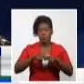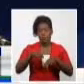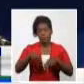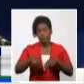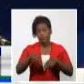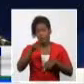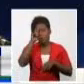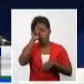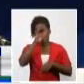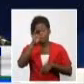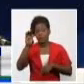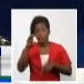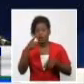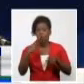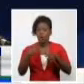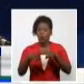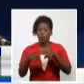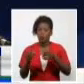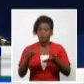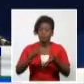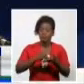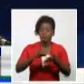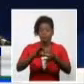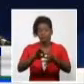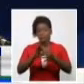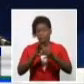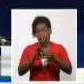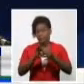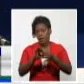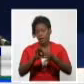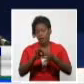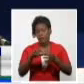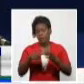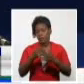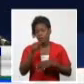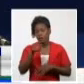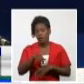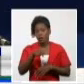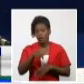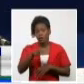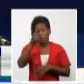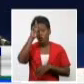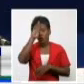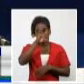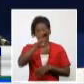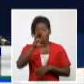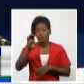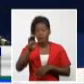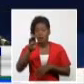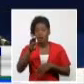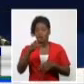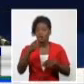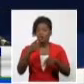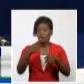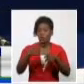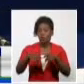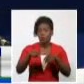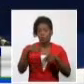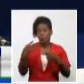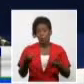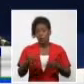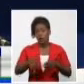5 in critical condition, 1 more than yesterday, and 3 in serious